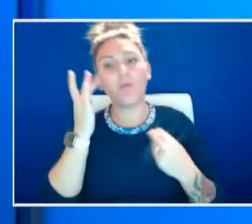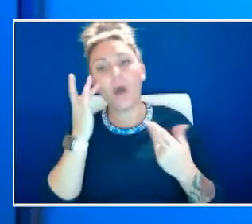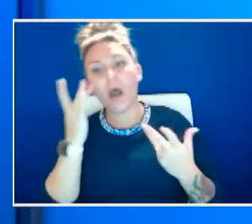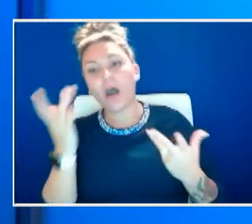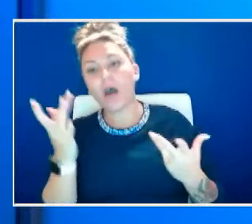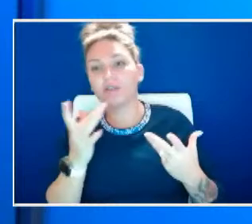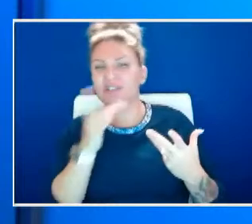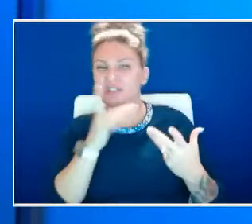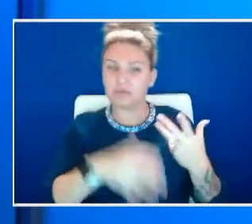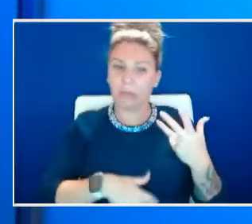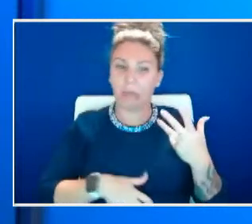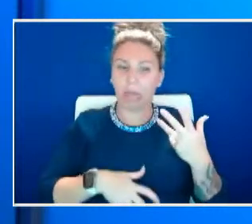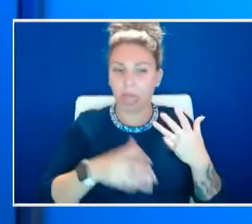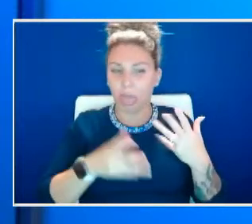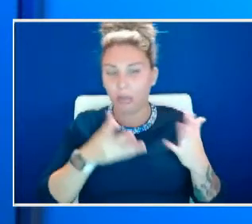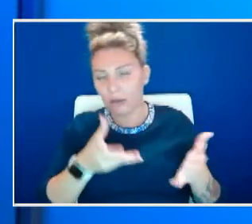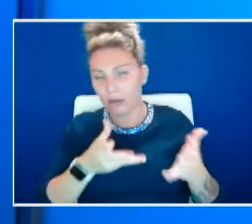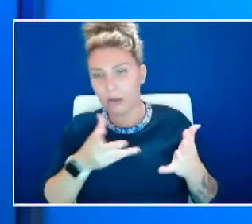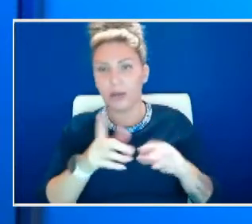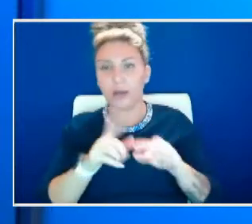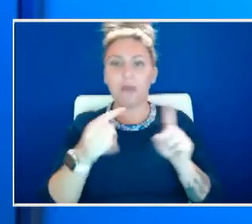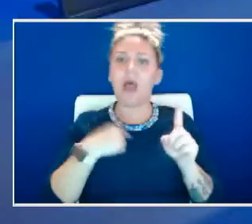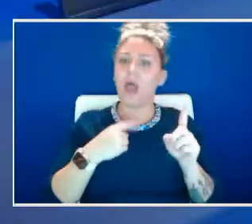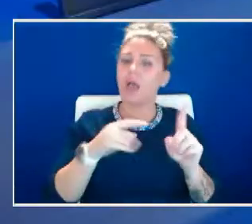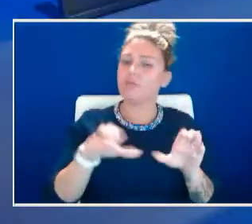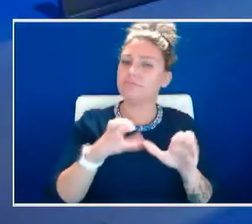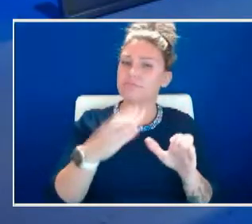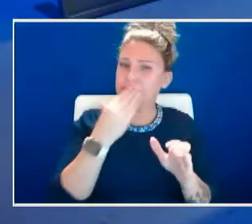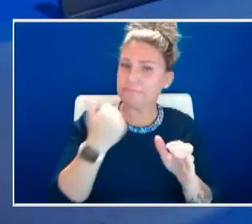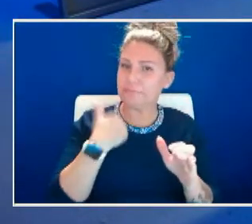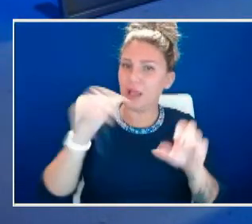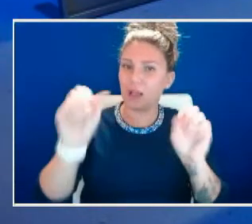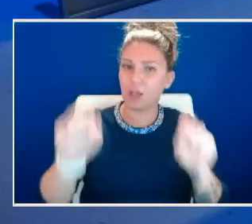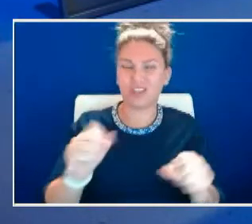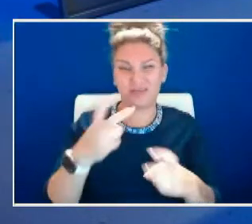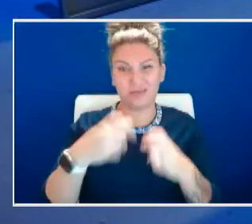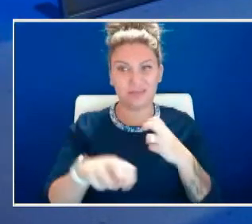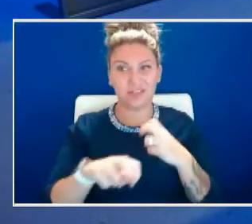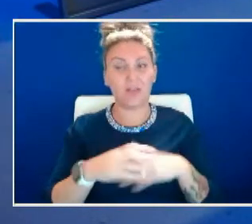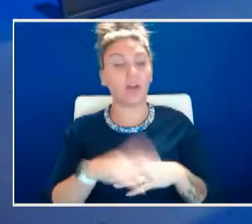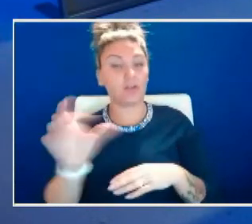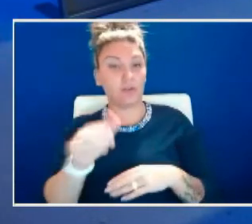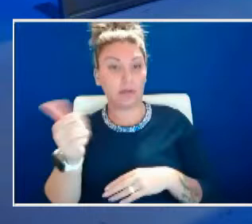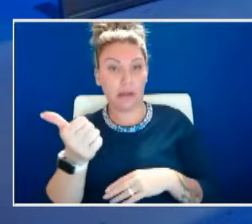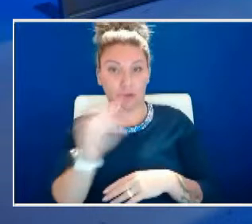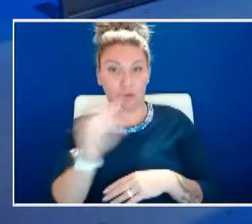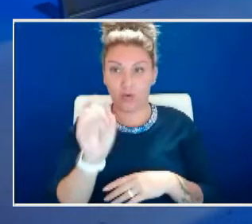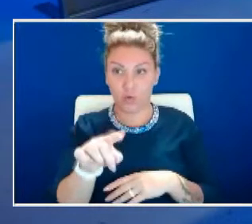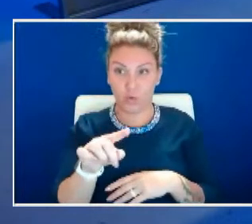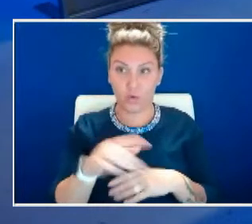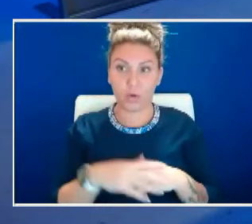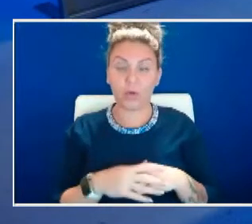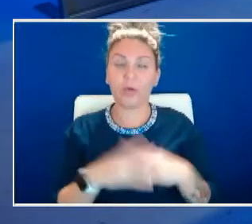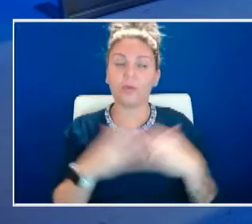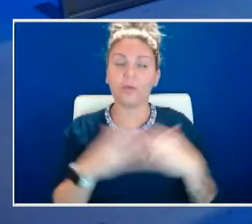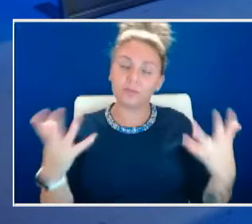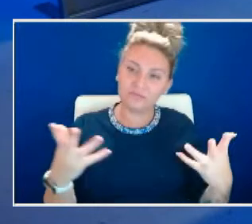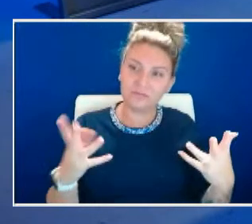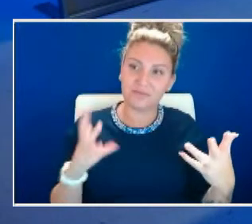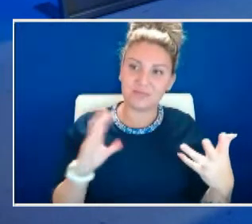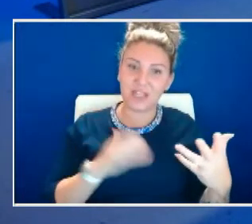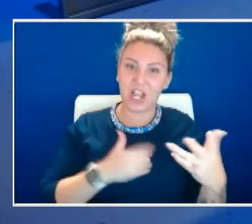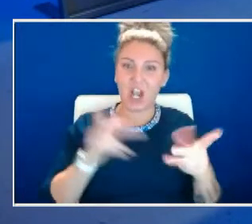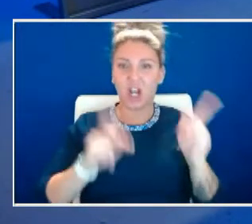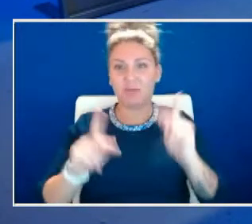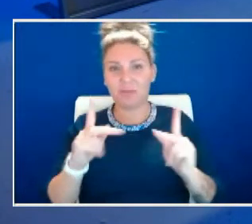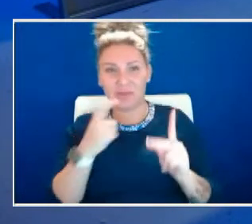nauseous, but I did the best I could on that. Yeah, that is tough. Okay, here's another one. Here's the thing. Our people who watch the